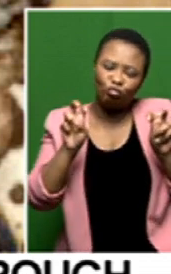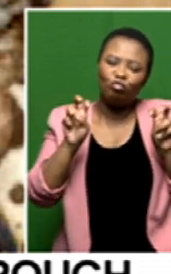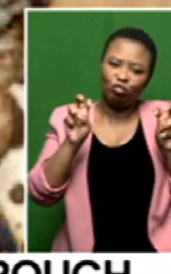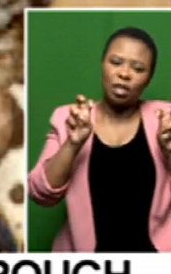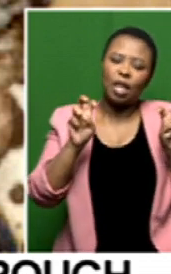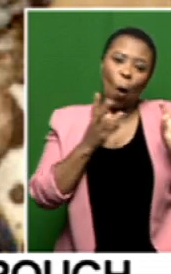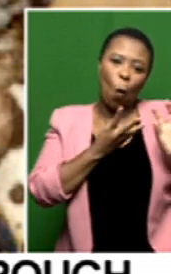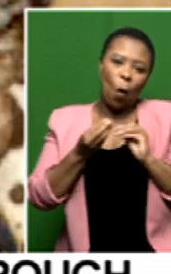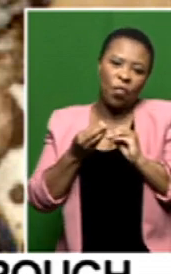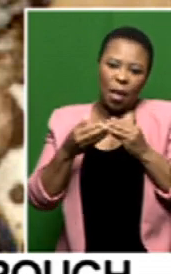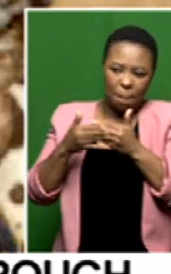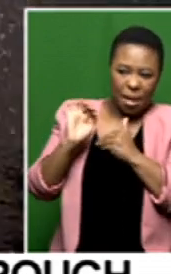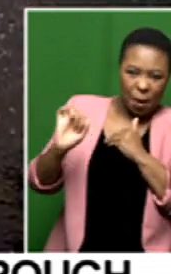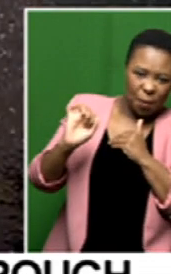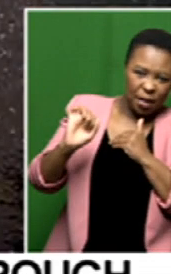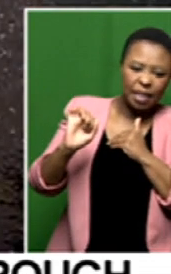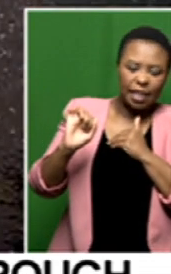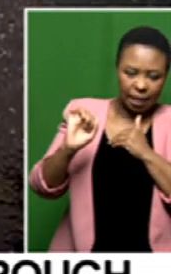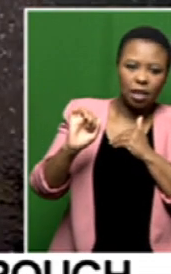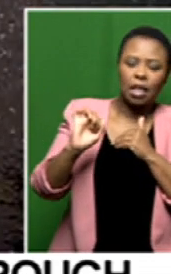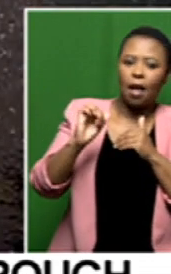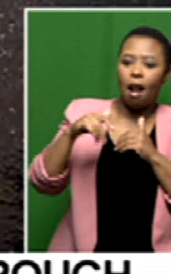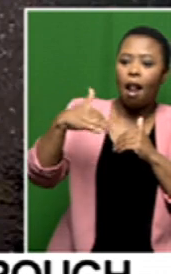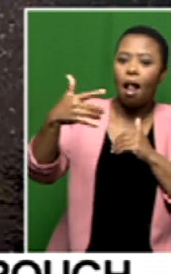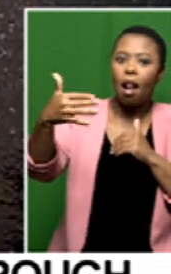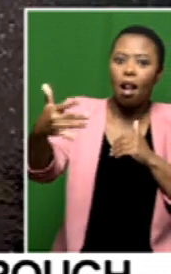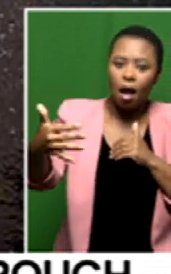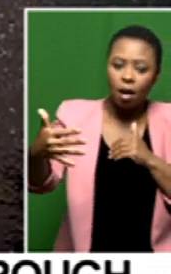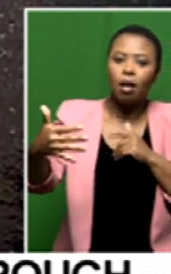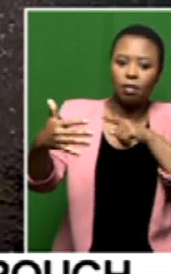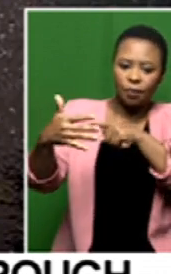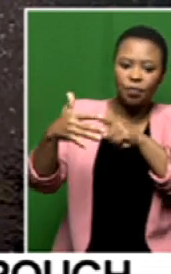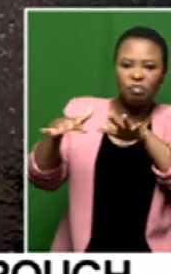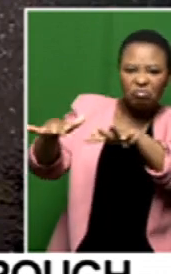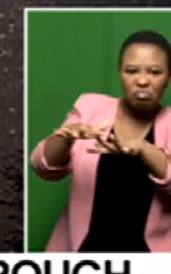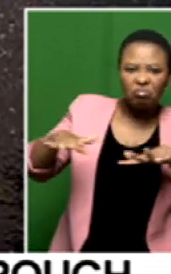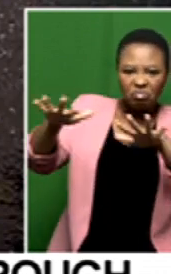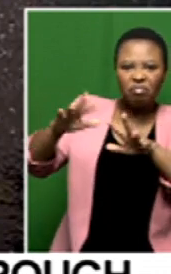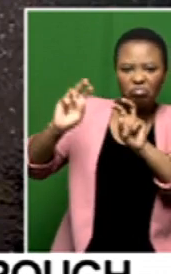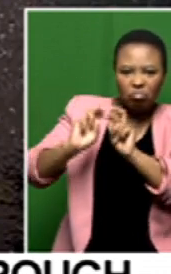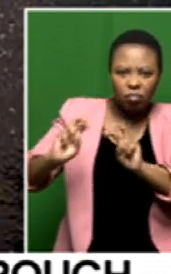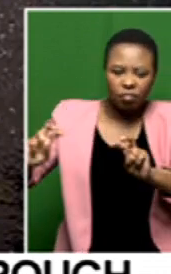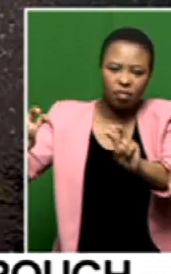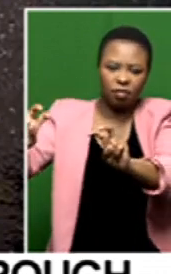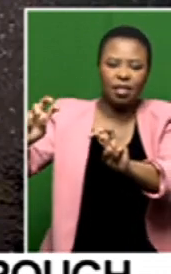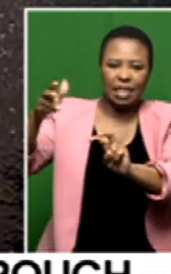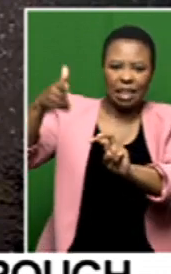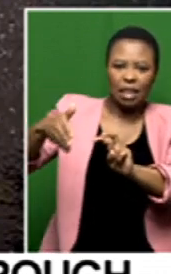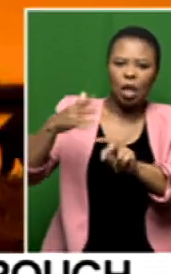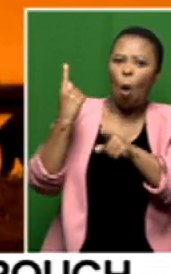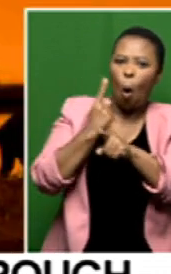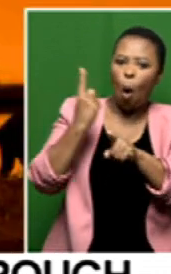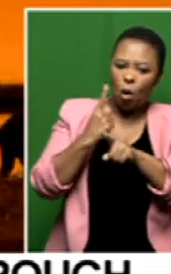carrying the cubs around. So, you know, in their first few months, they stay very much at the den. But this is a wonderful thing. They're always left